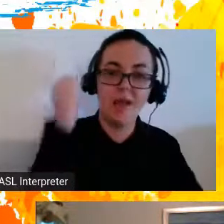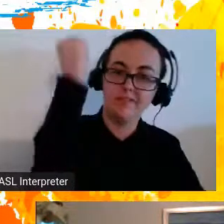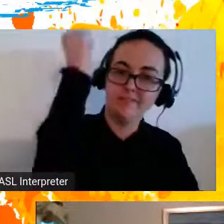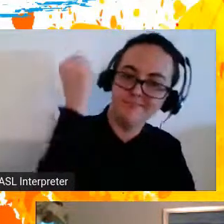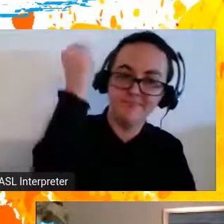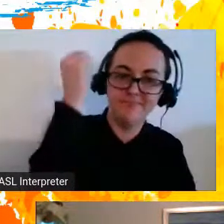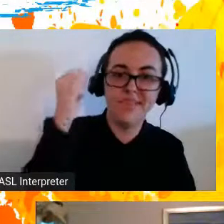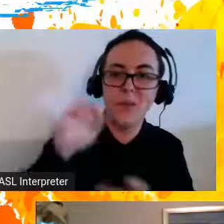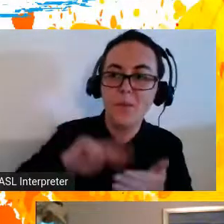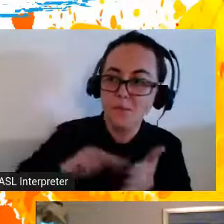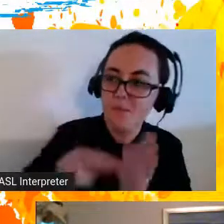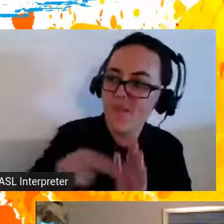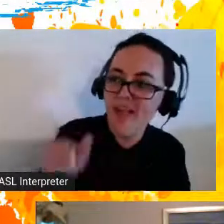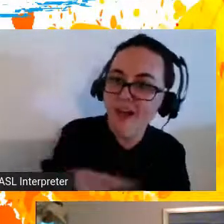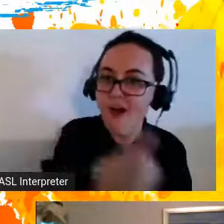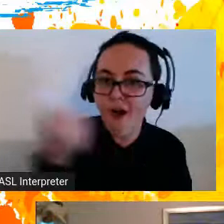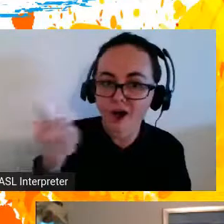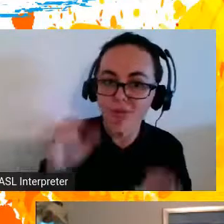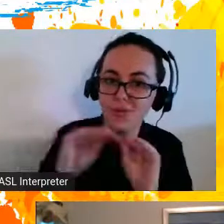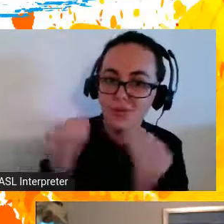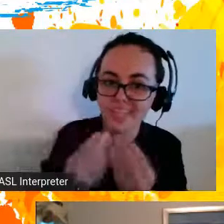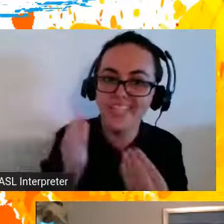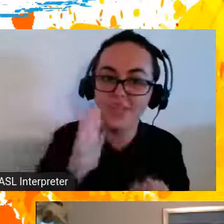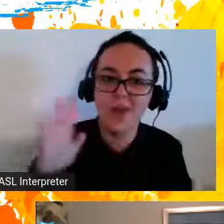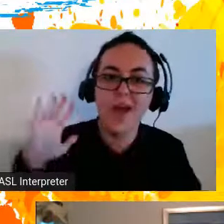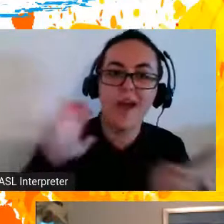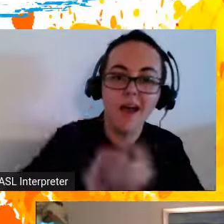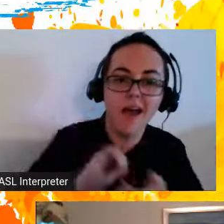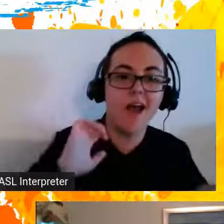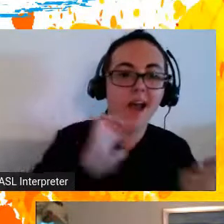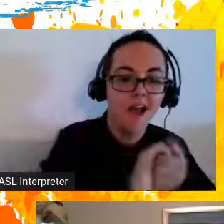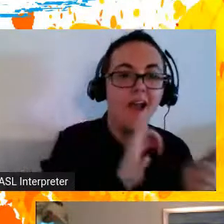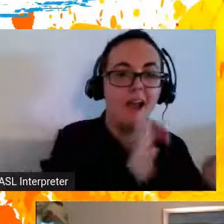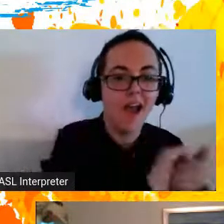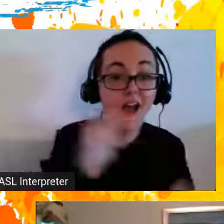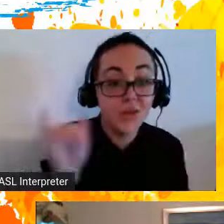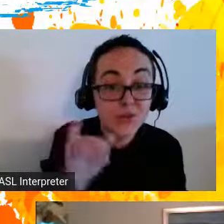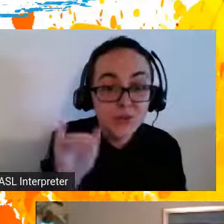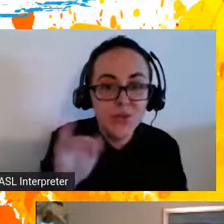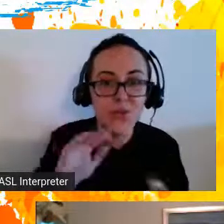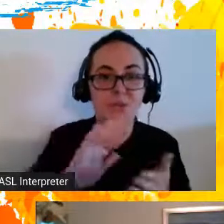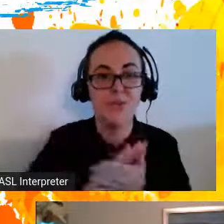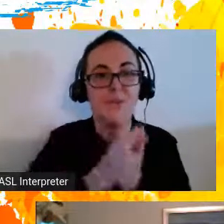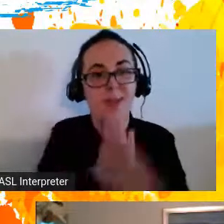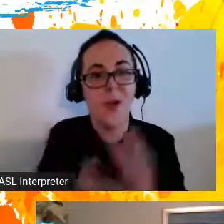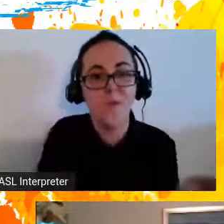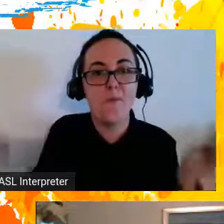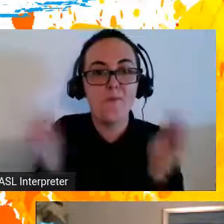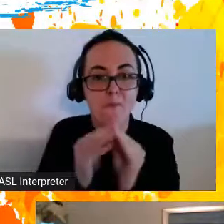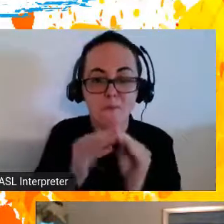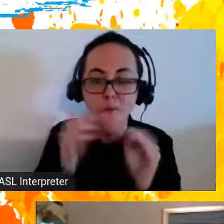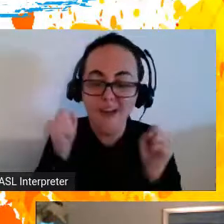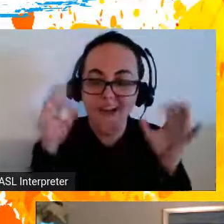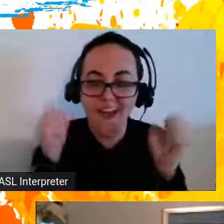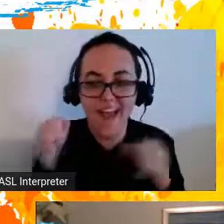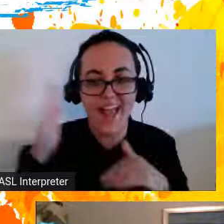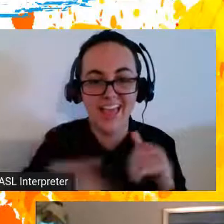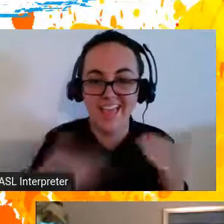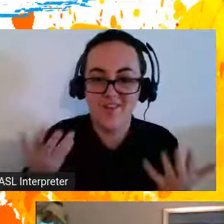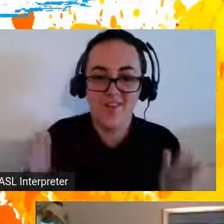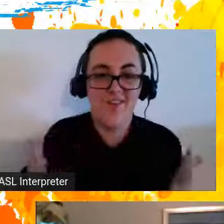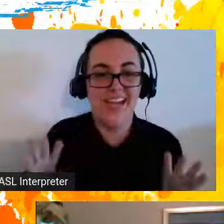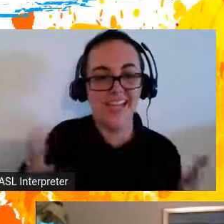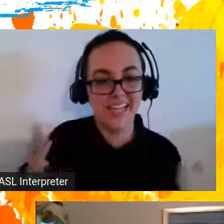institutions joining that and collaborating and making Pride even greater than it already is. You know,